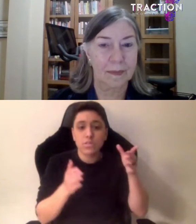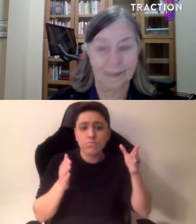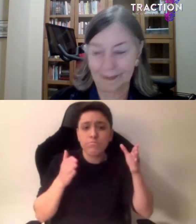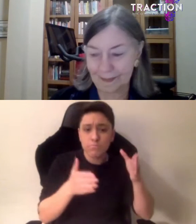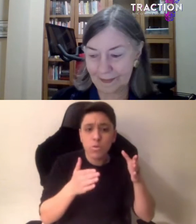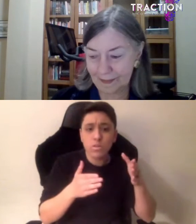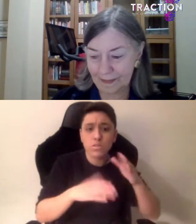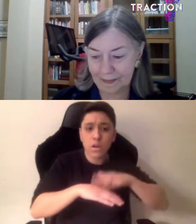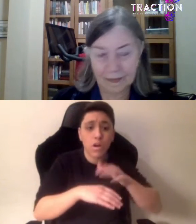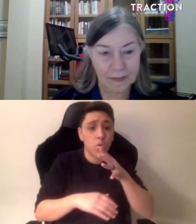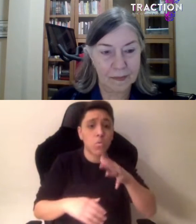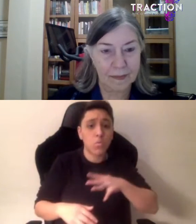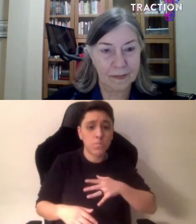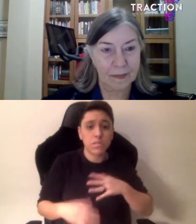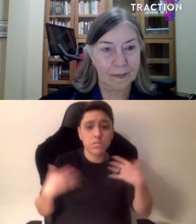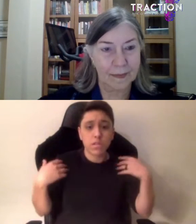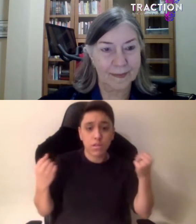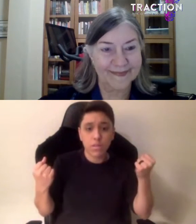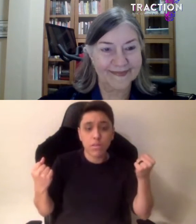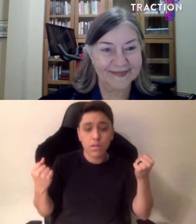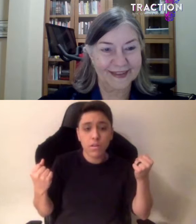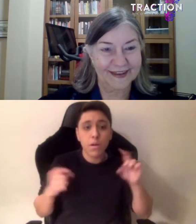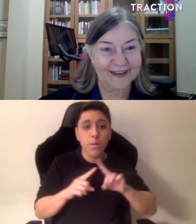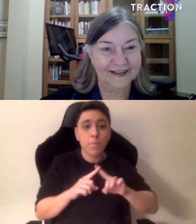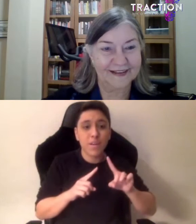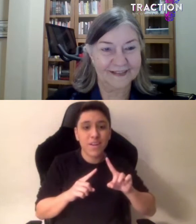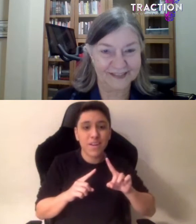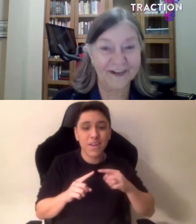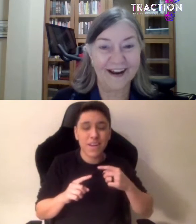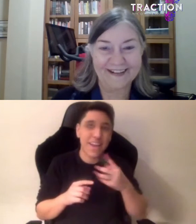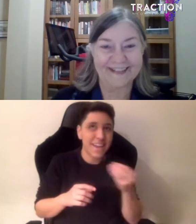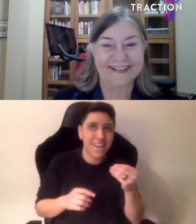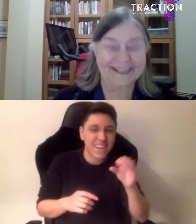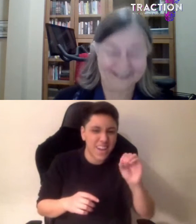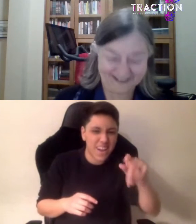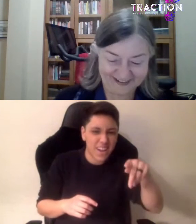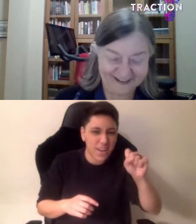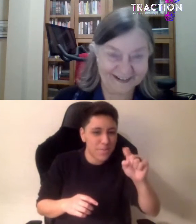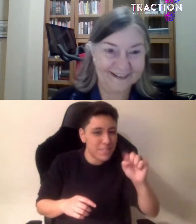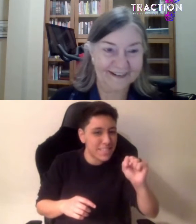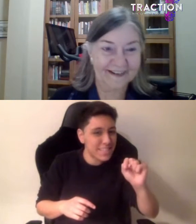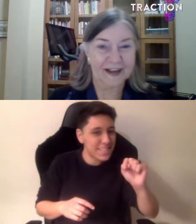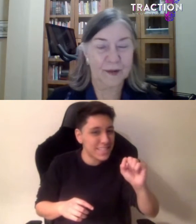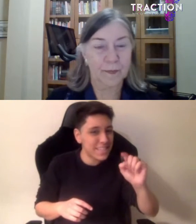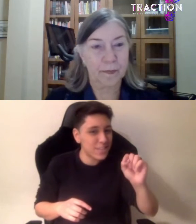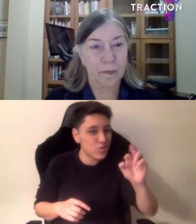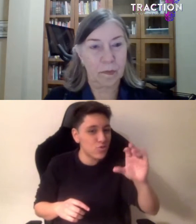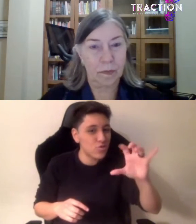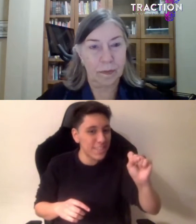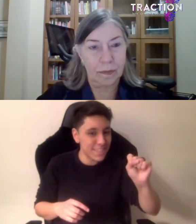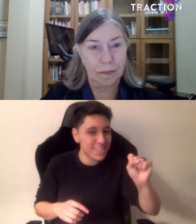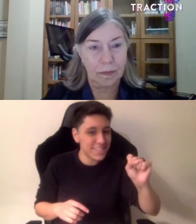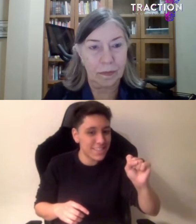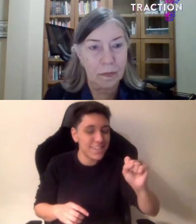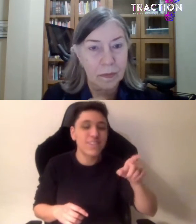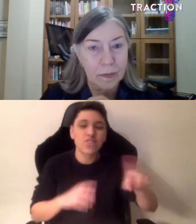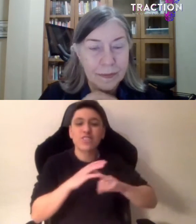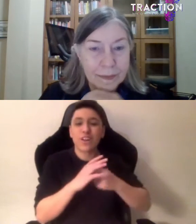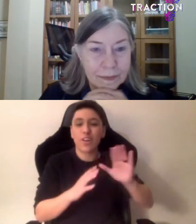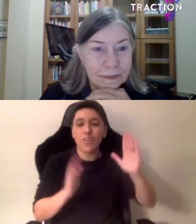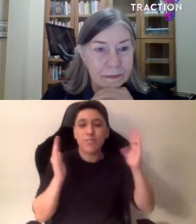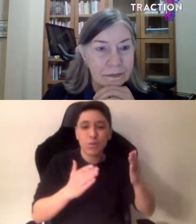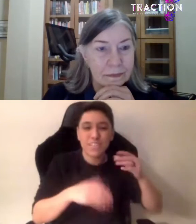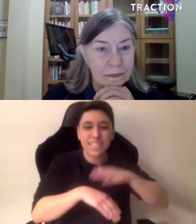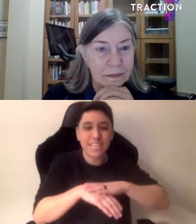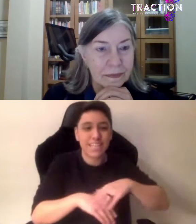and obstetrics. I think that's the right word. The practice added transgender focus in 1998. That's the